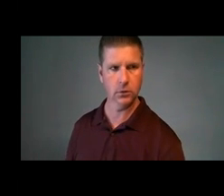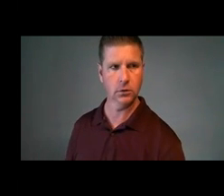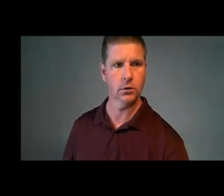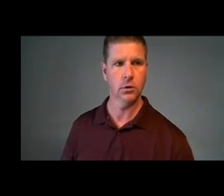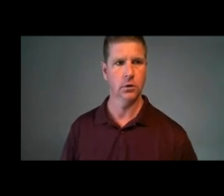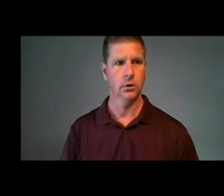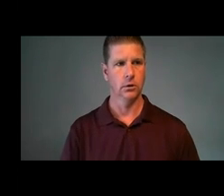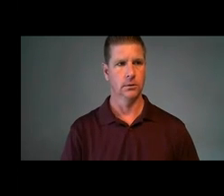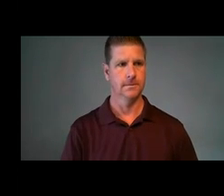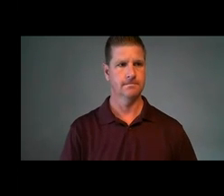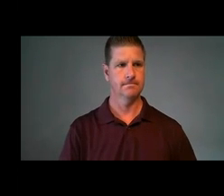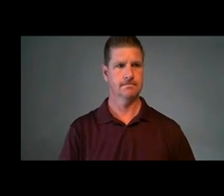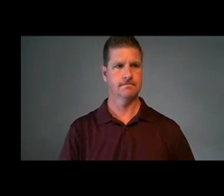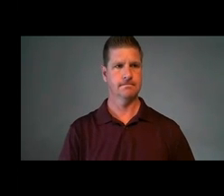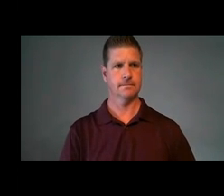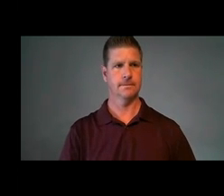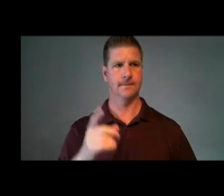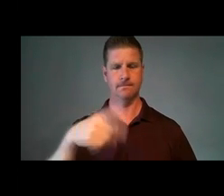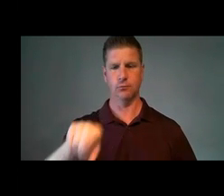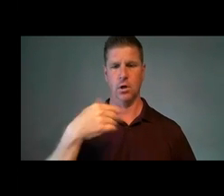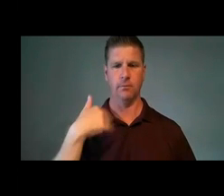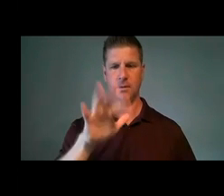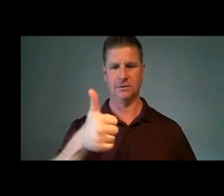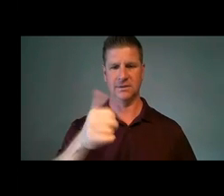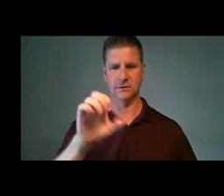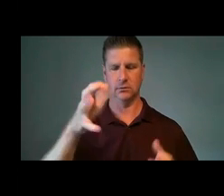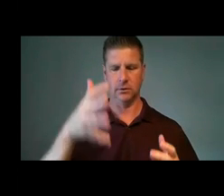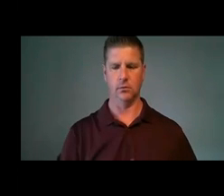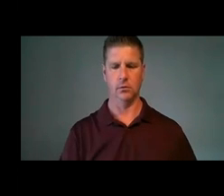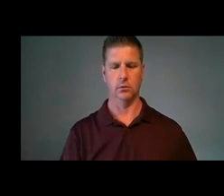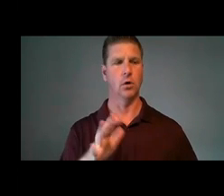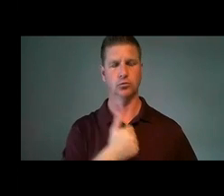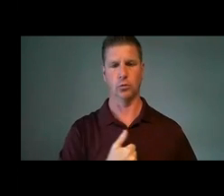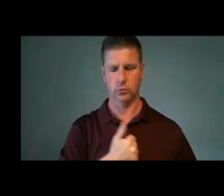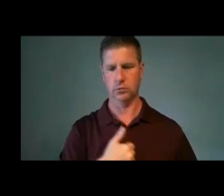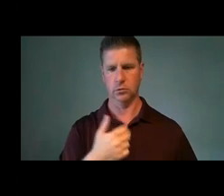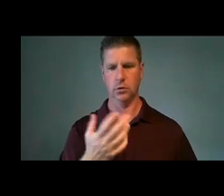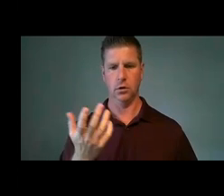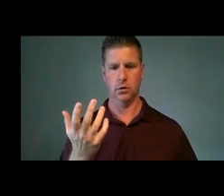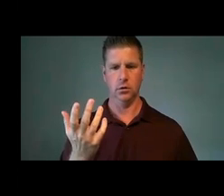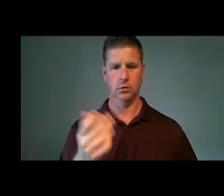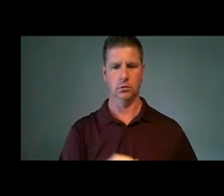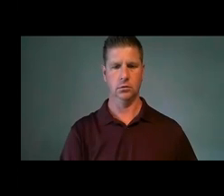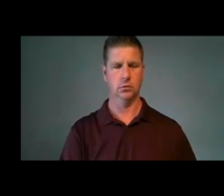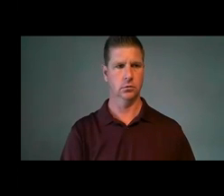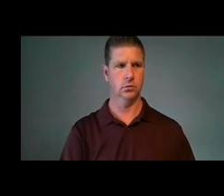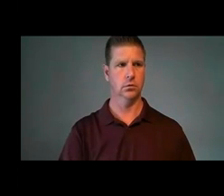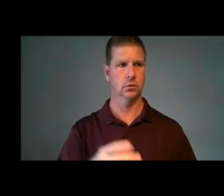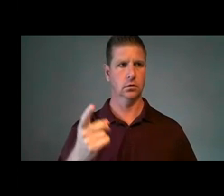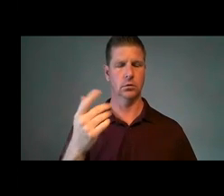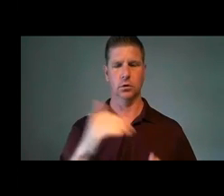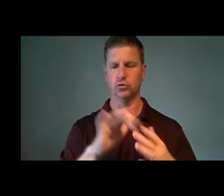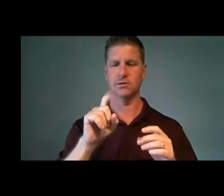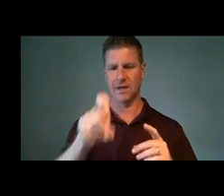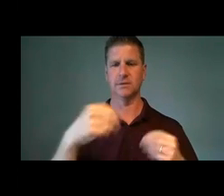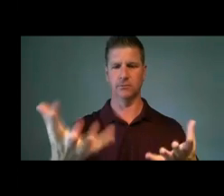Sir? You have about 10 seconds left. Oh, I'm sorry. Well, I don't. So we ask that you just give